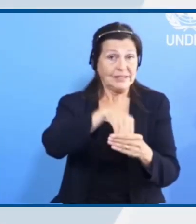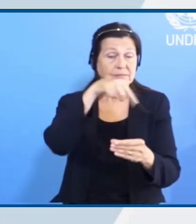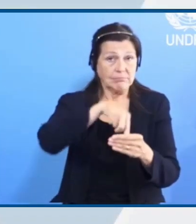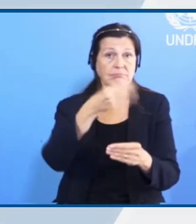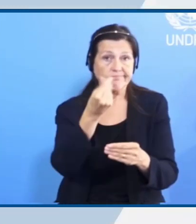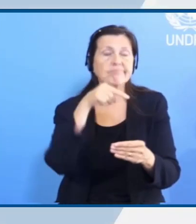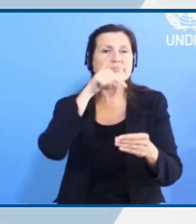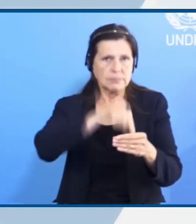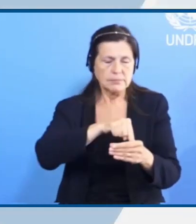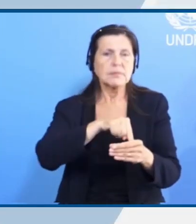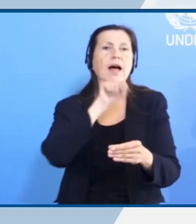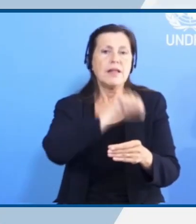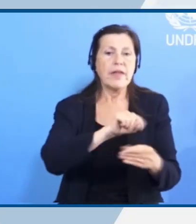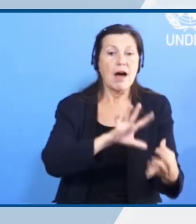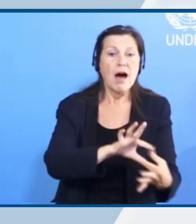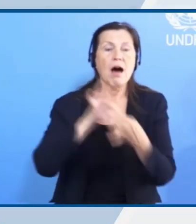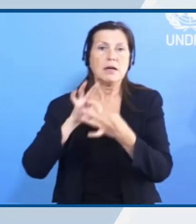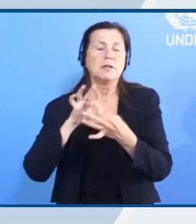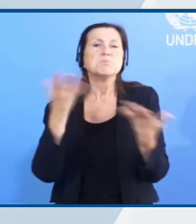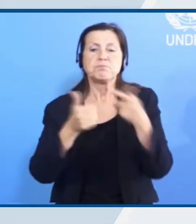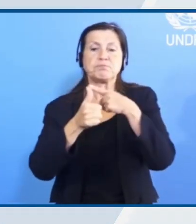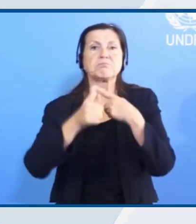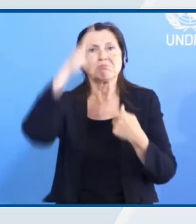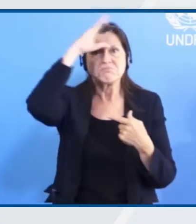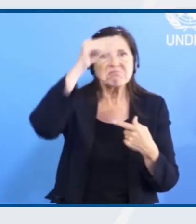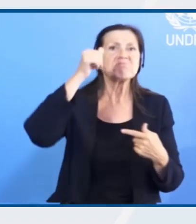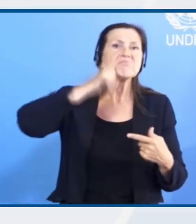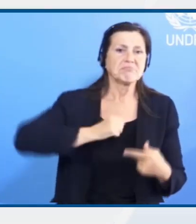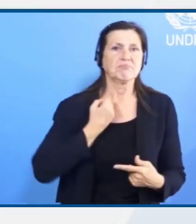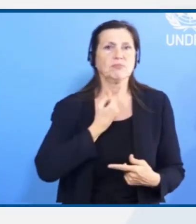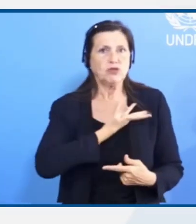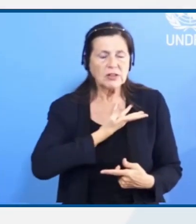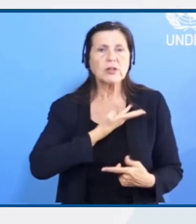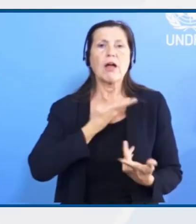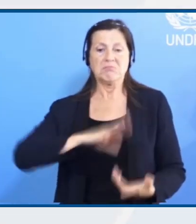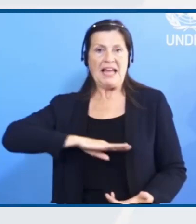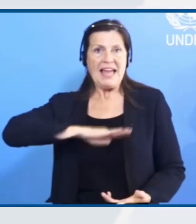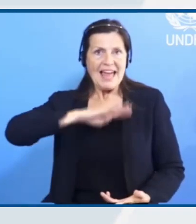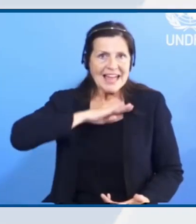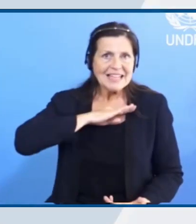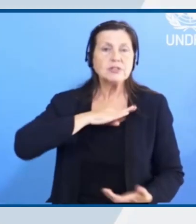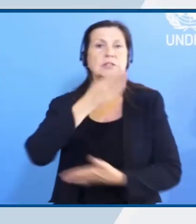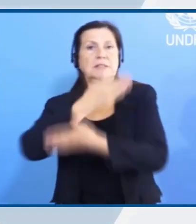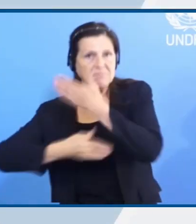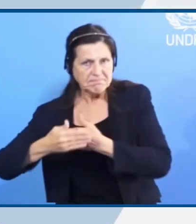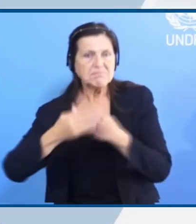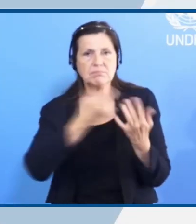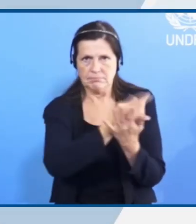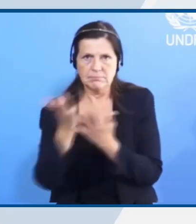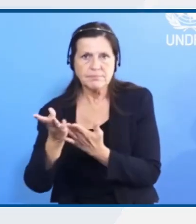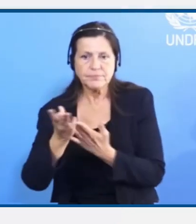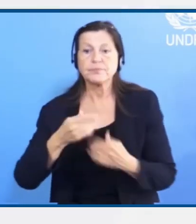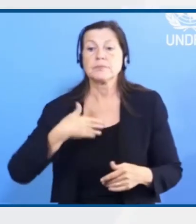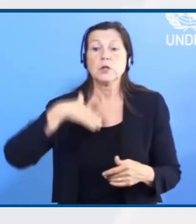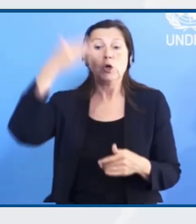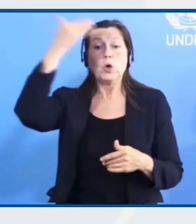much responsive to gender, age, and disabilities is crucial. And we know that because we know that these